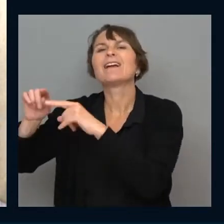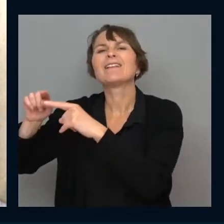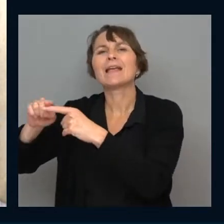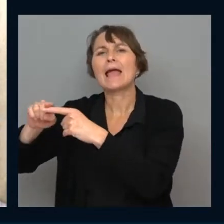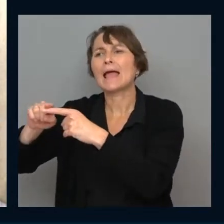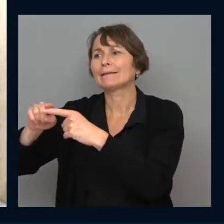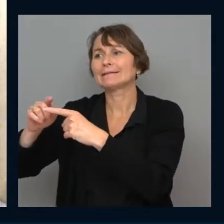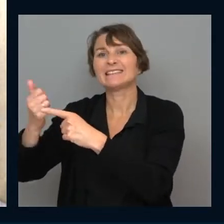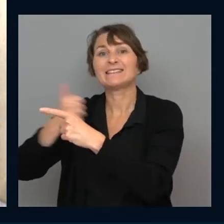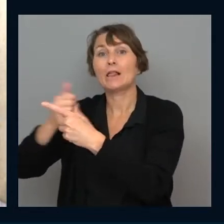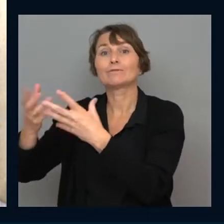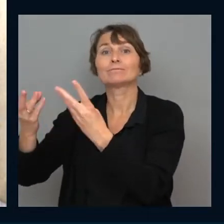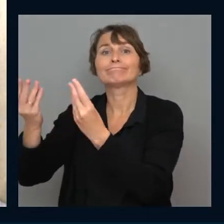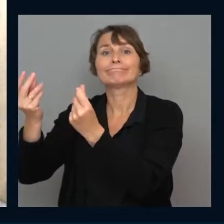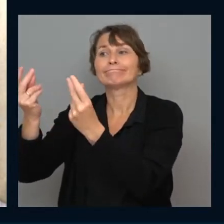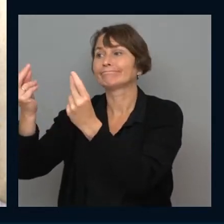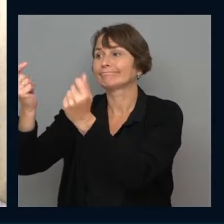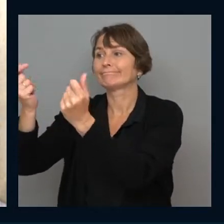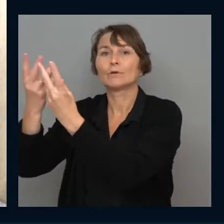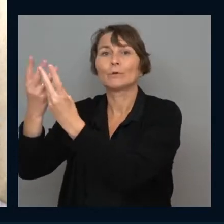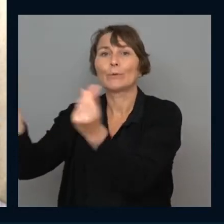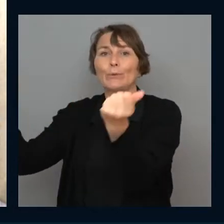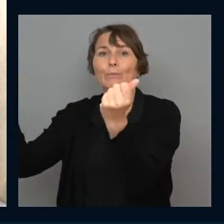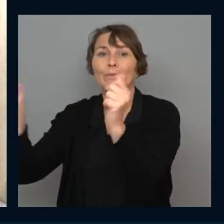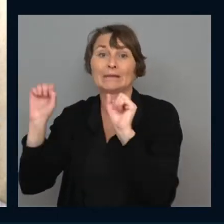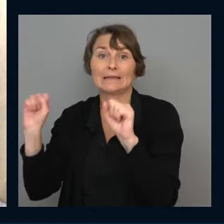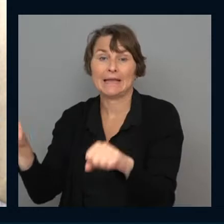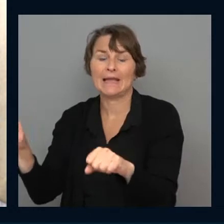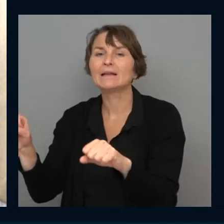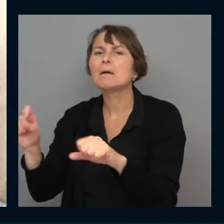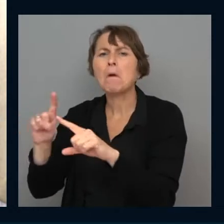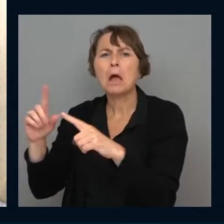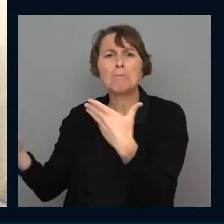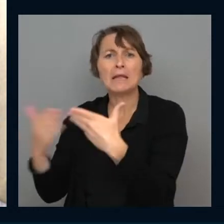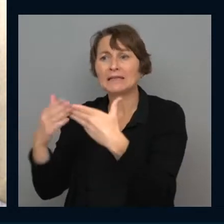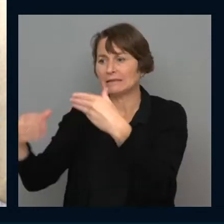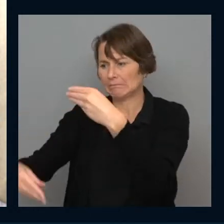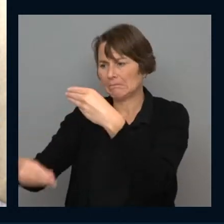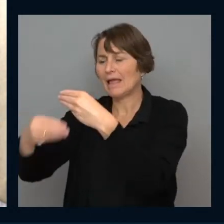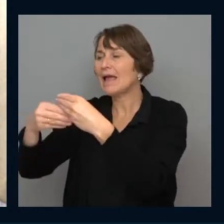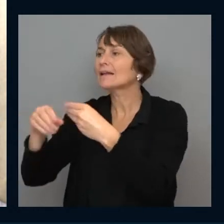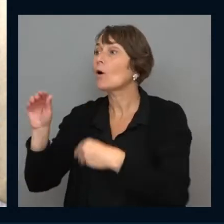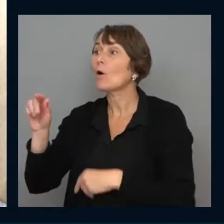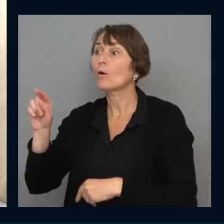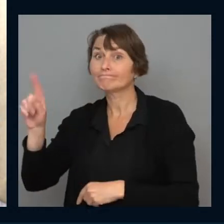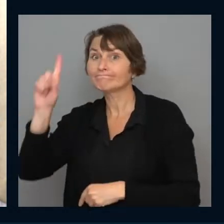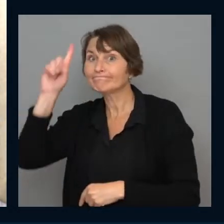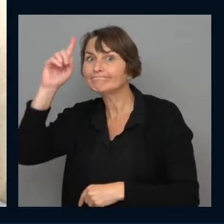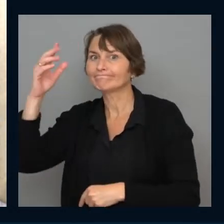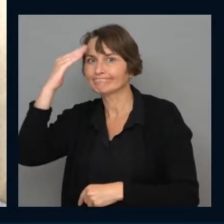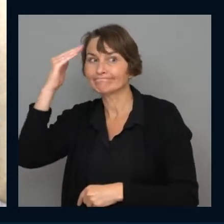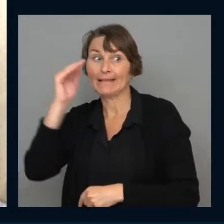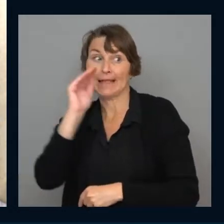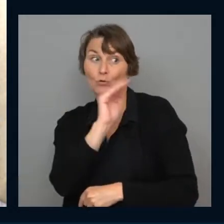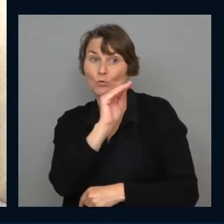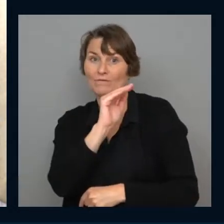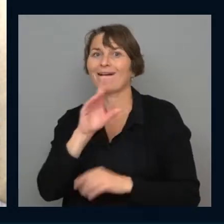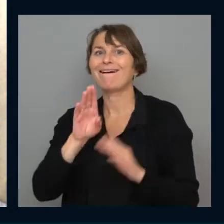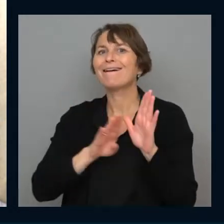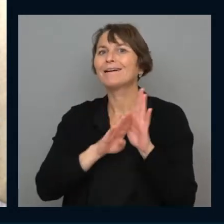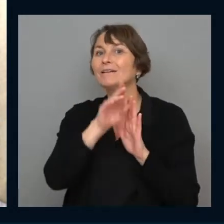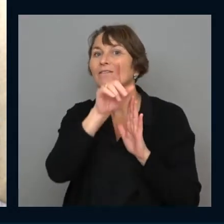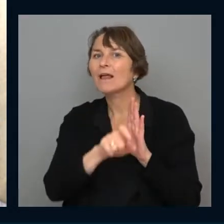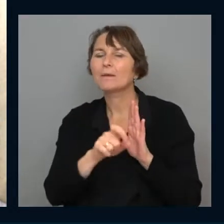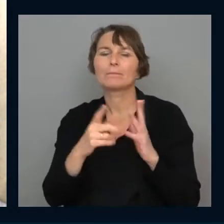up. But it would be easy enough to add another action in there to say, hey, go ahead and notify the developer either using through Teams